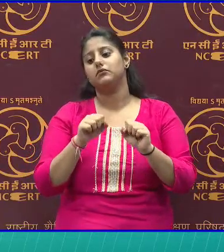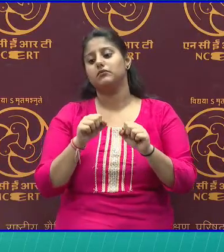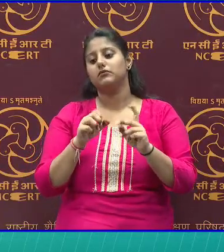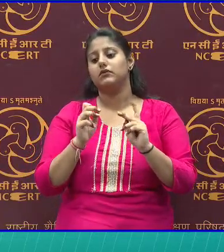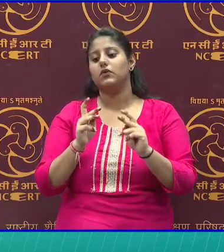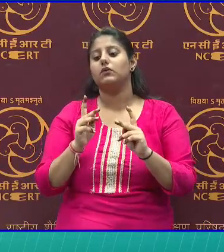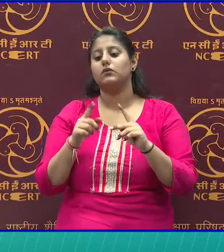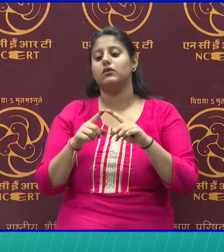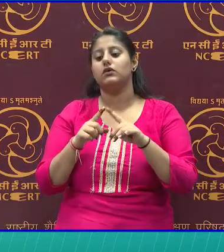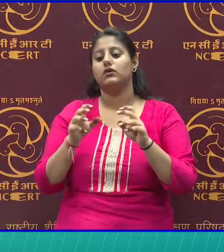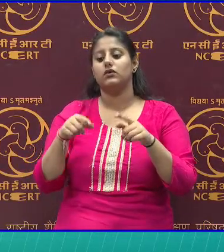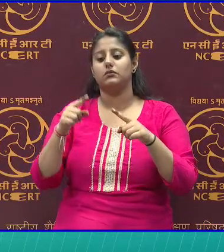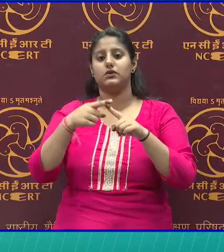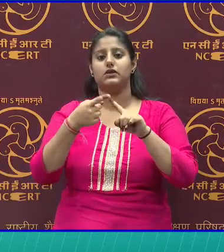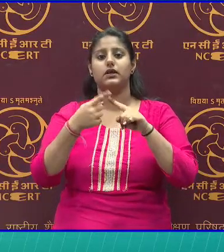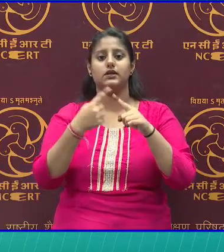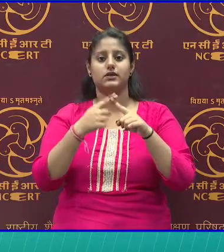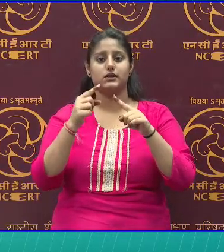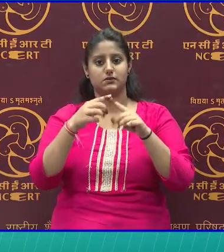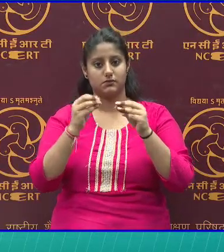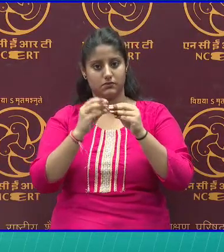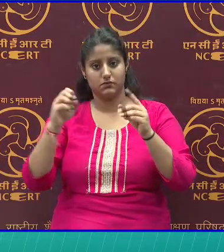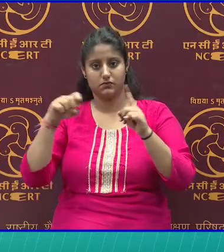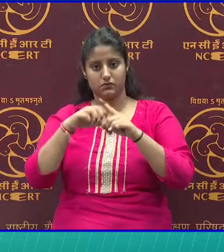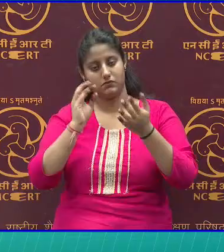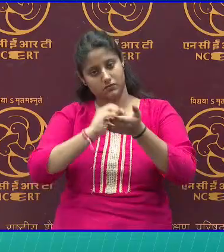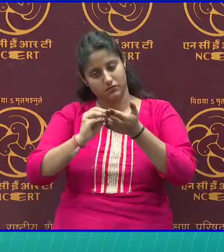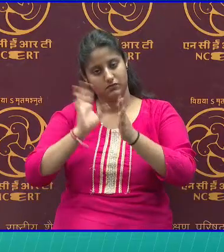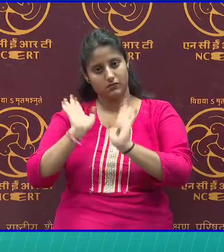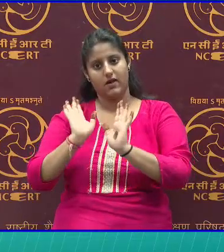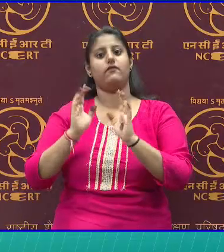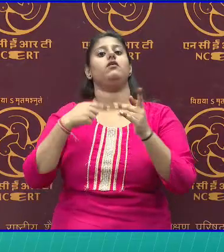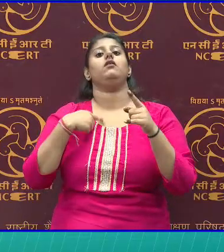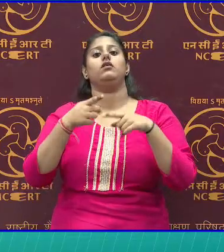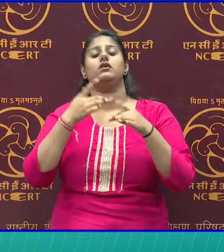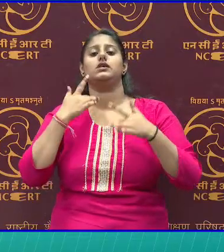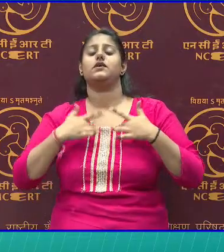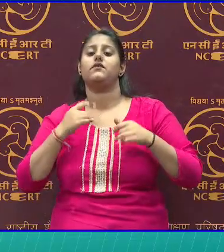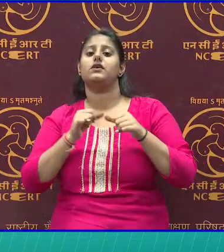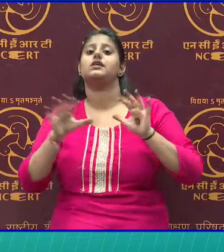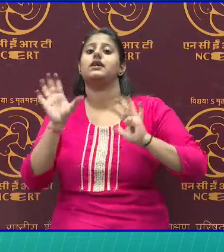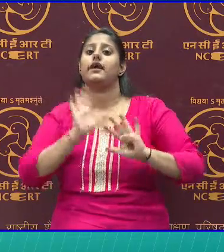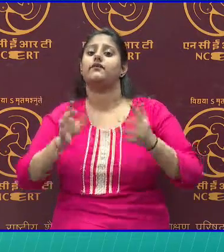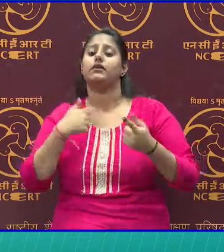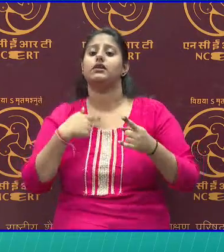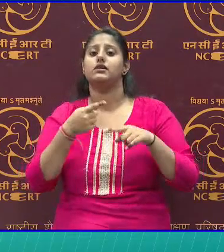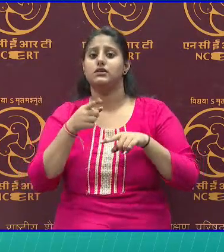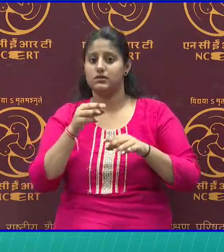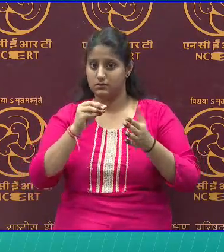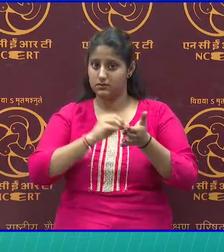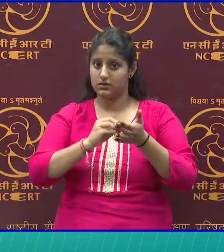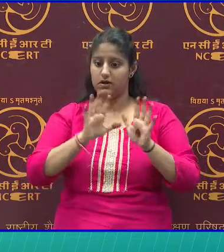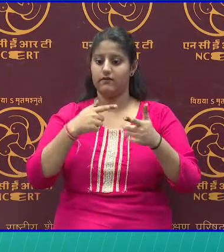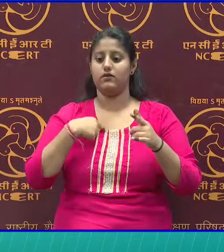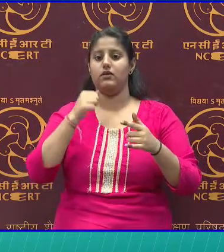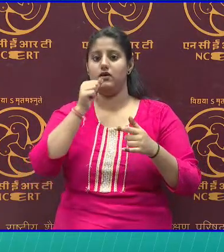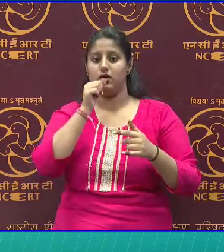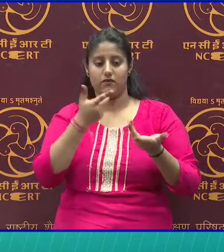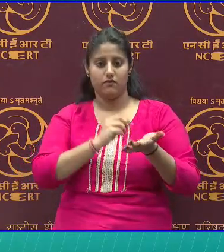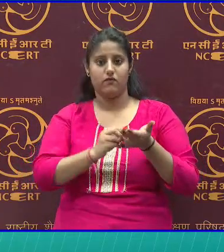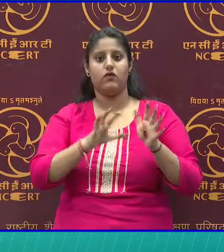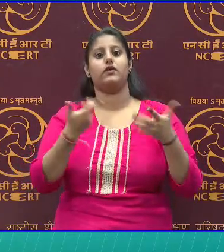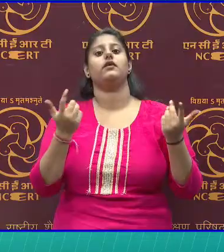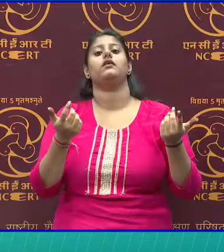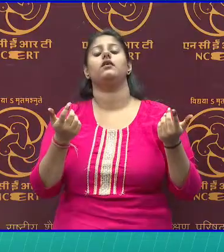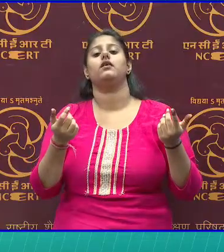the textbook, we have tried out this, and it's very interesting activity for children to do that. Even they play with that water and then pulp when they